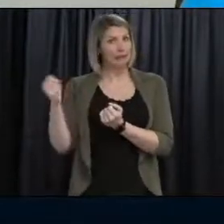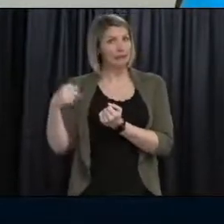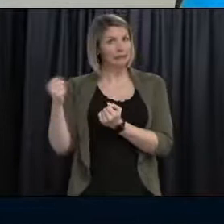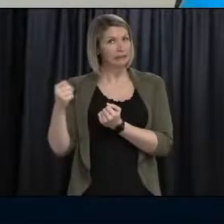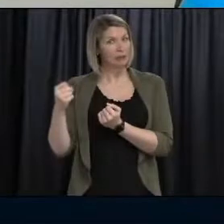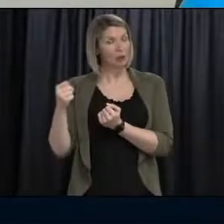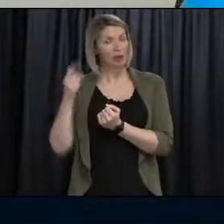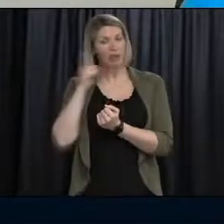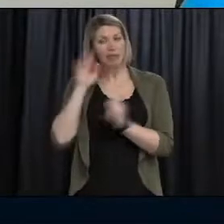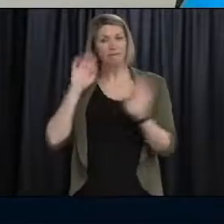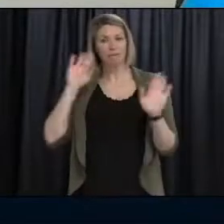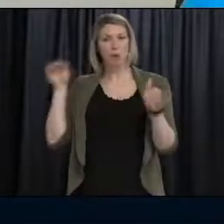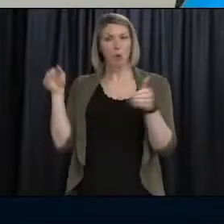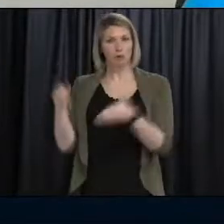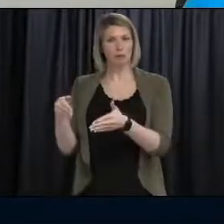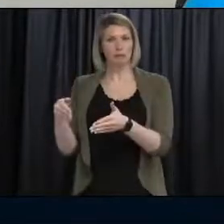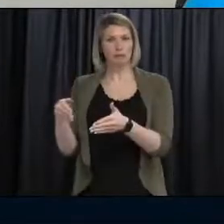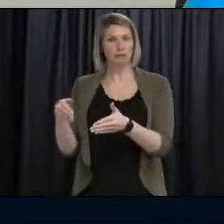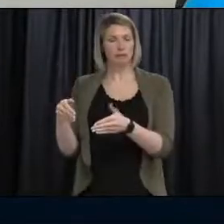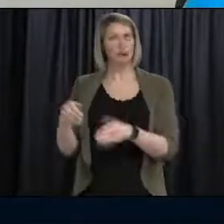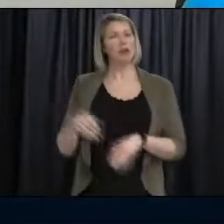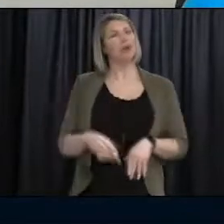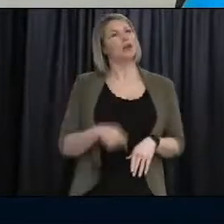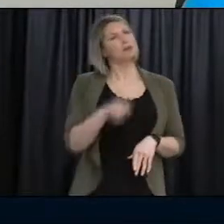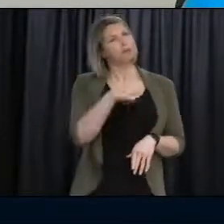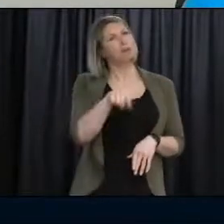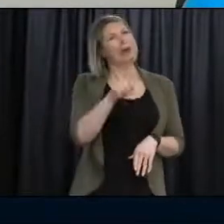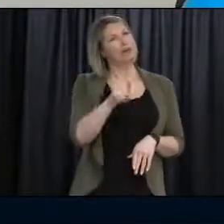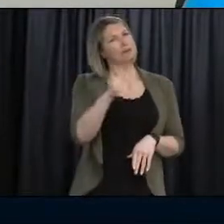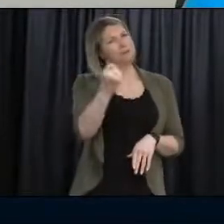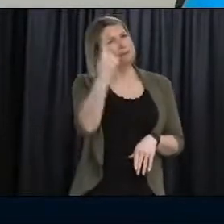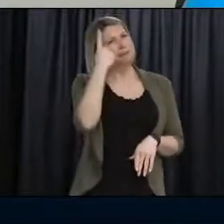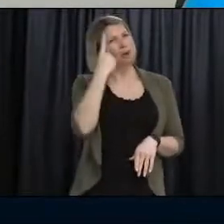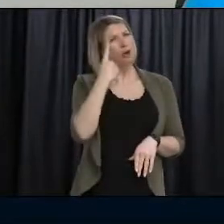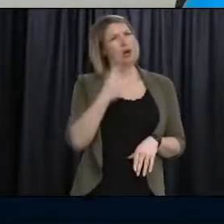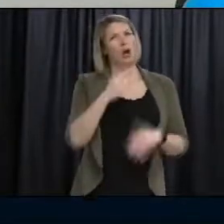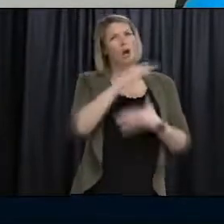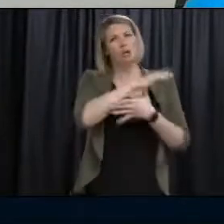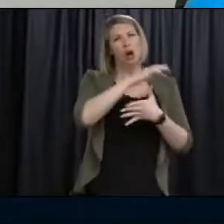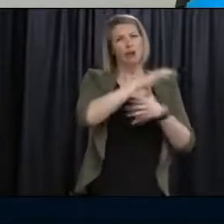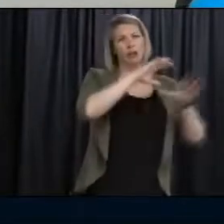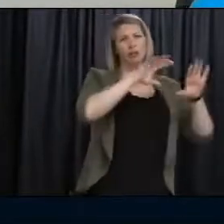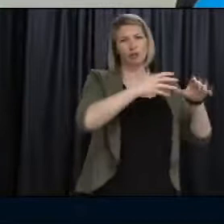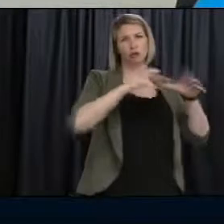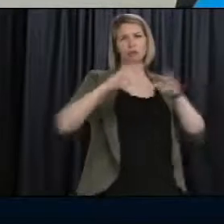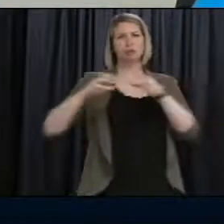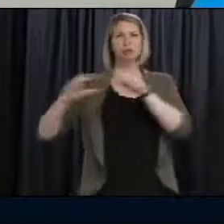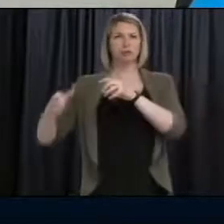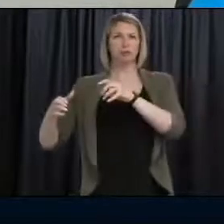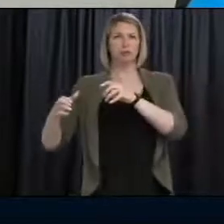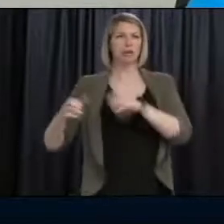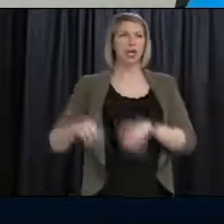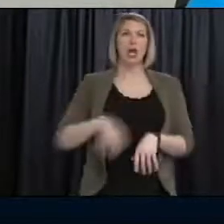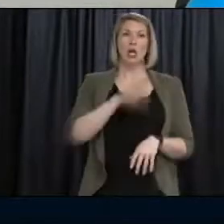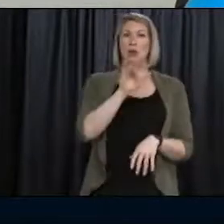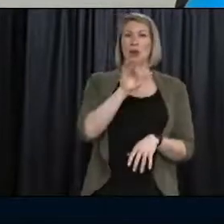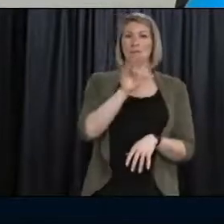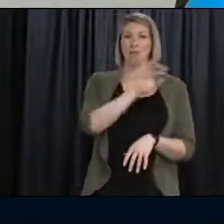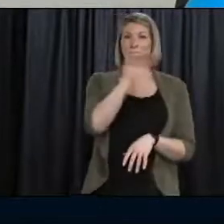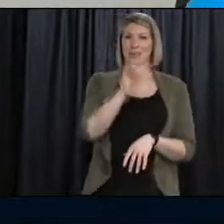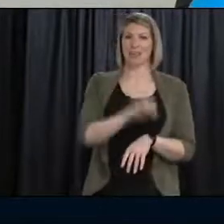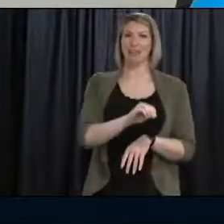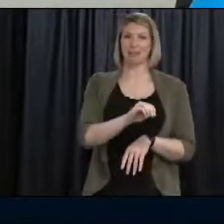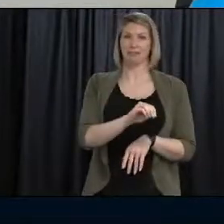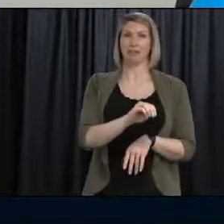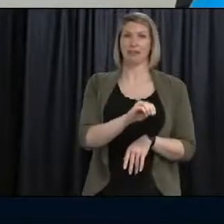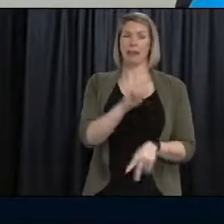have. You've got to remember, one of the challenges we have with our priority groups is we actually have 25% of our population